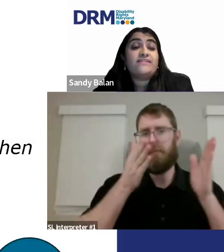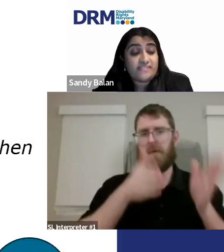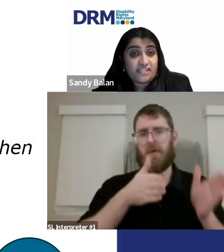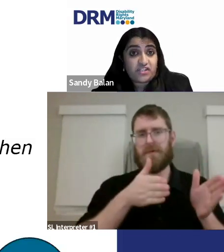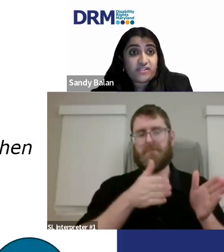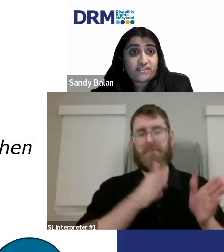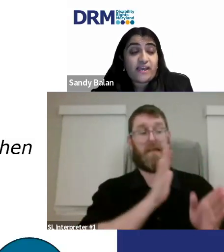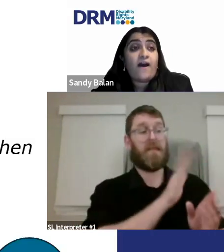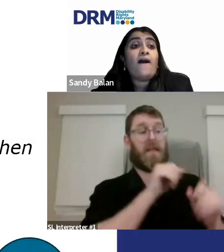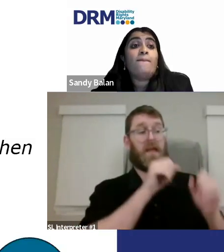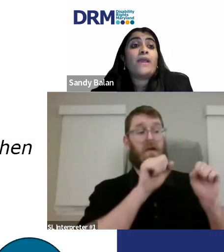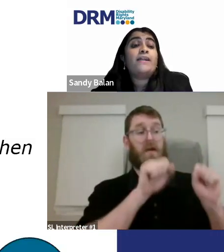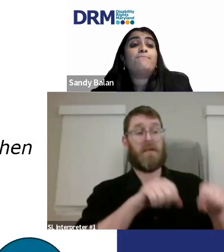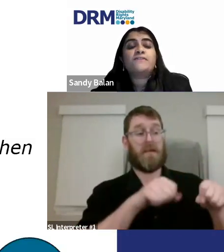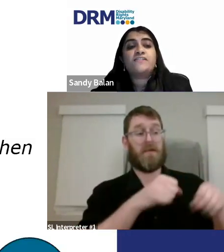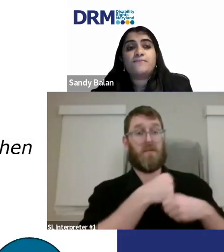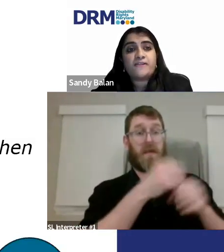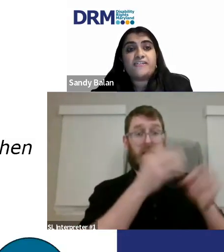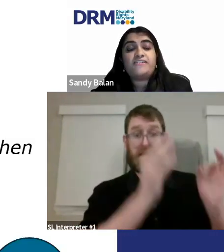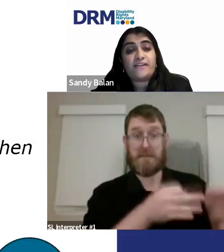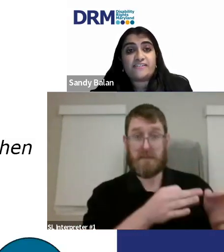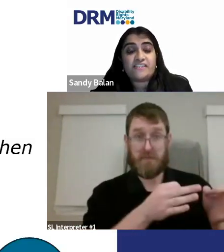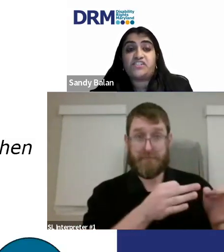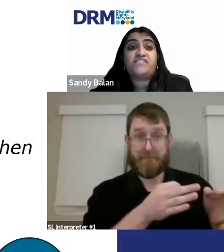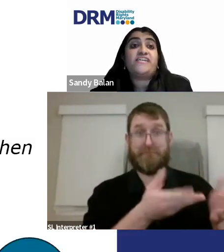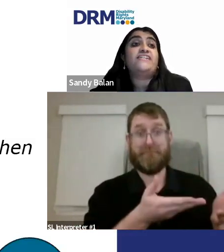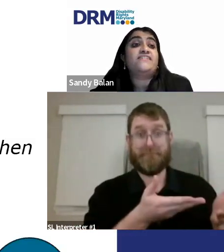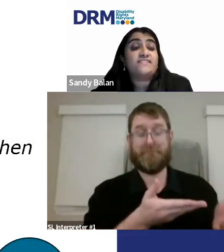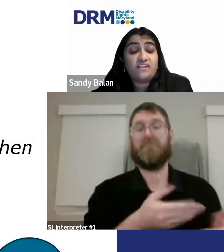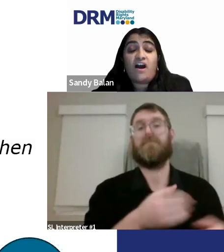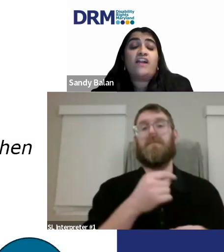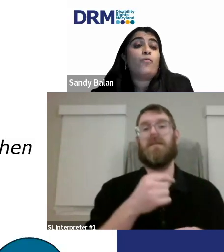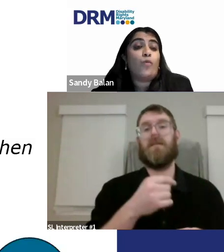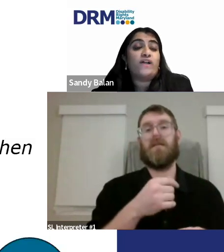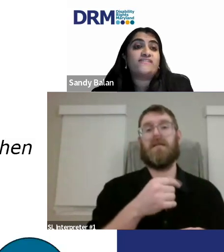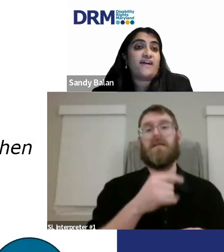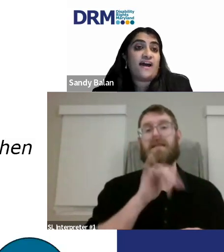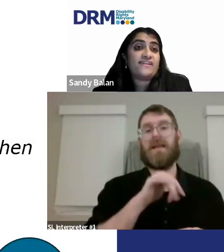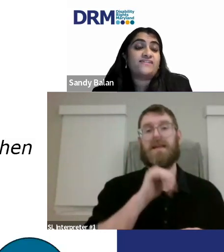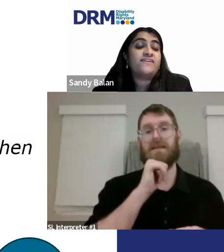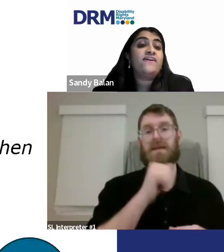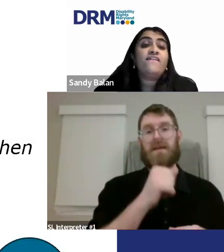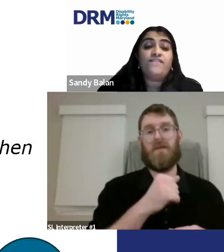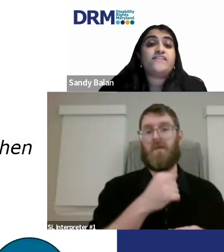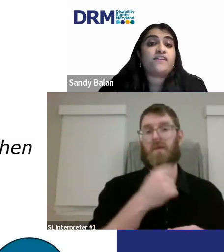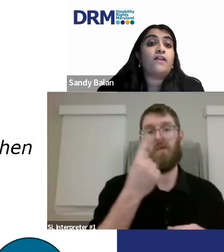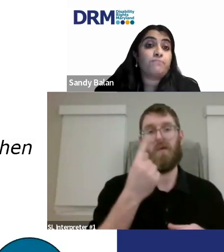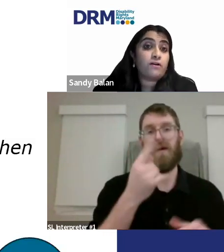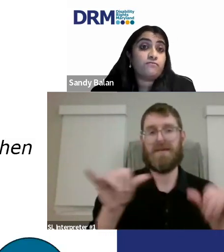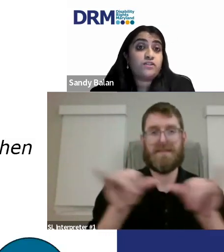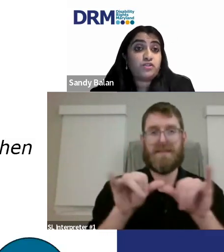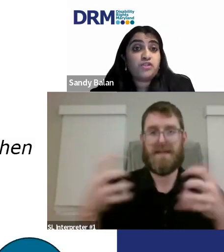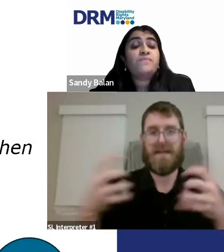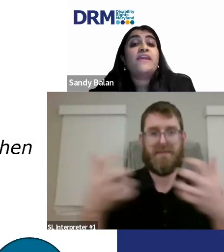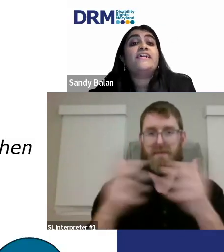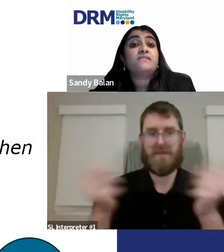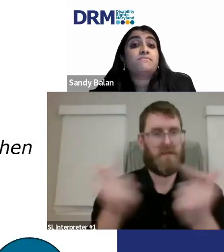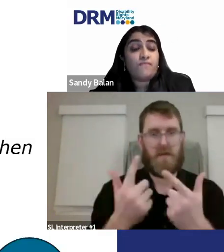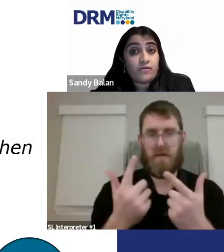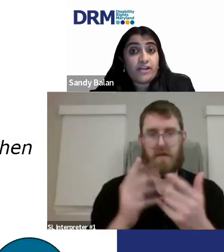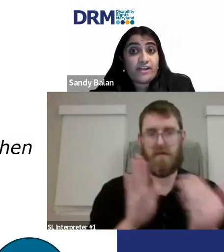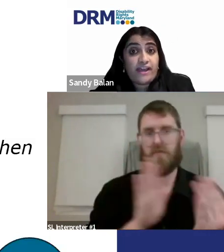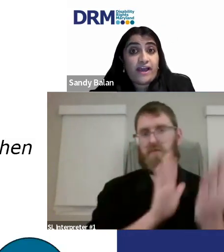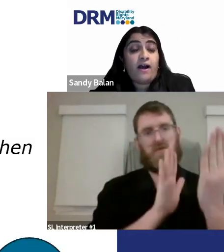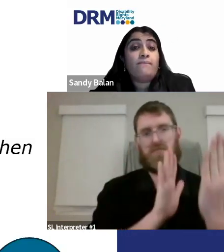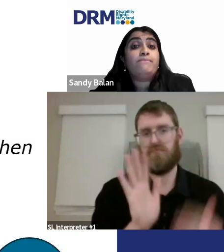to make decisions. And a person's ability to make decisions, it is not a one-size-fits-all approach.